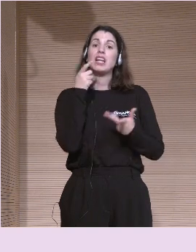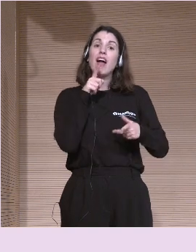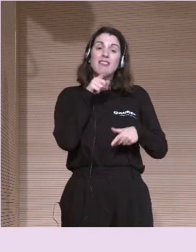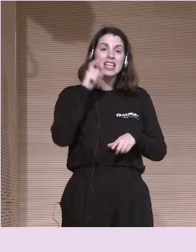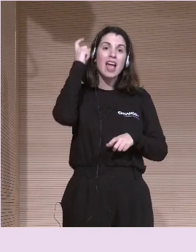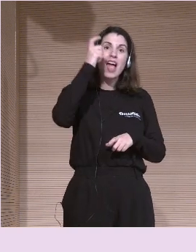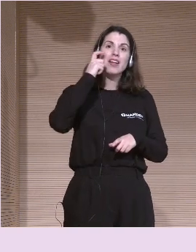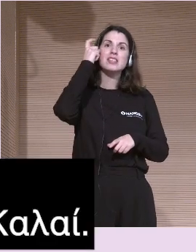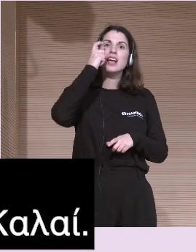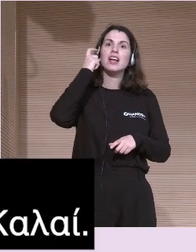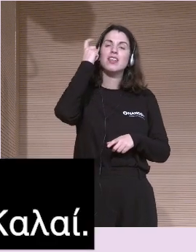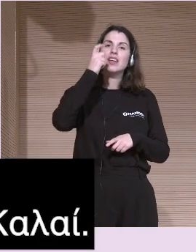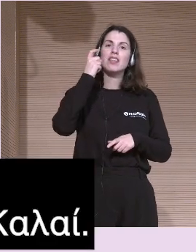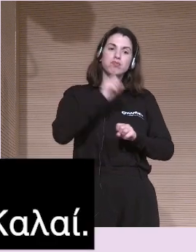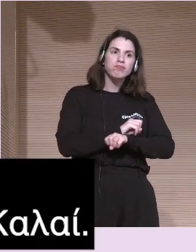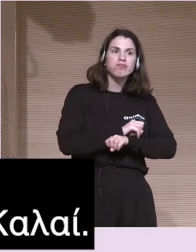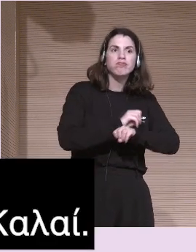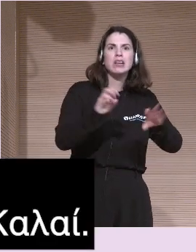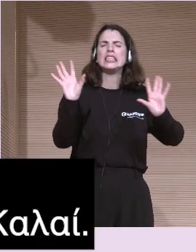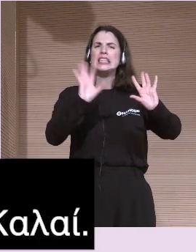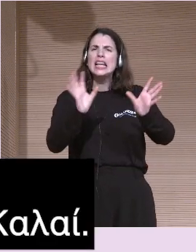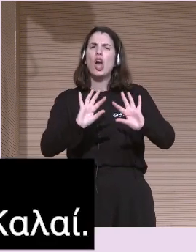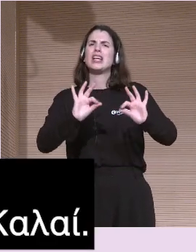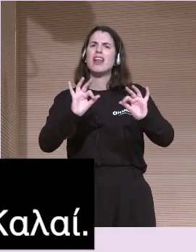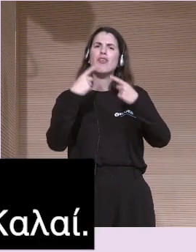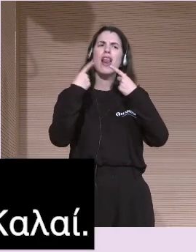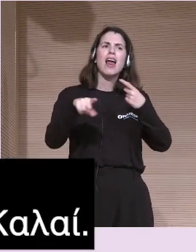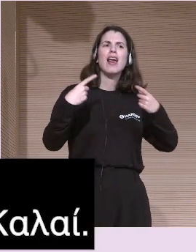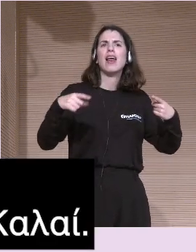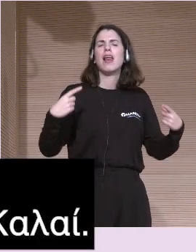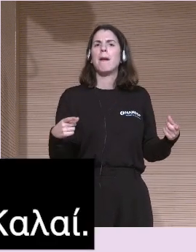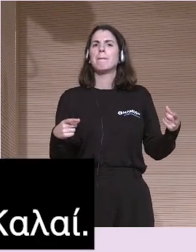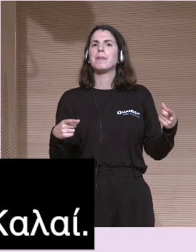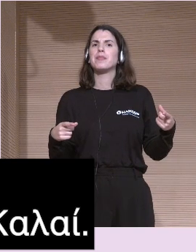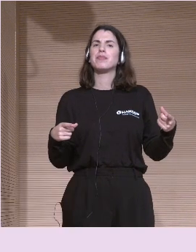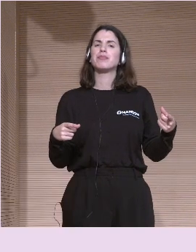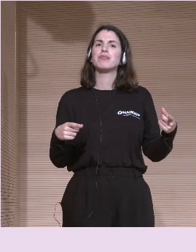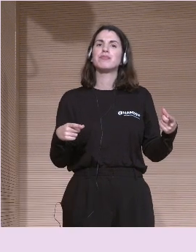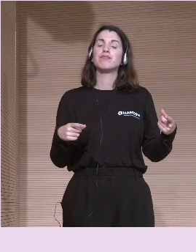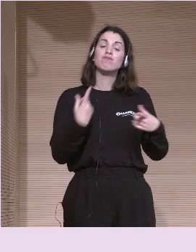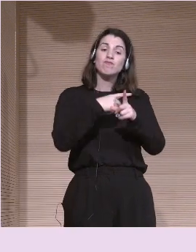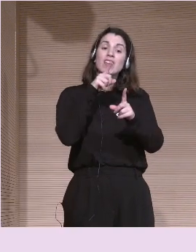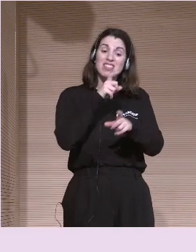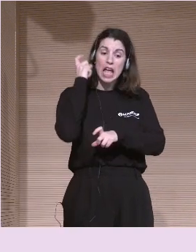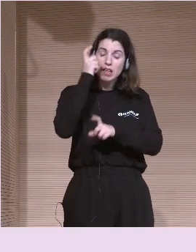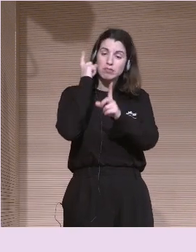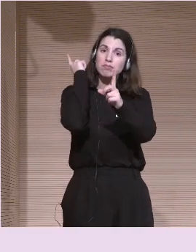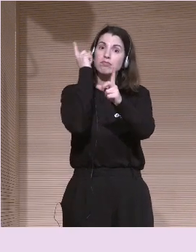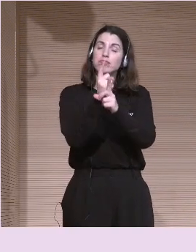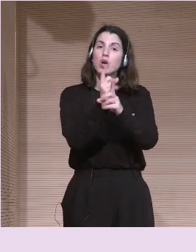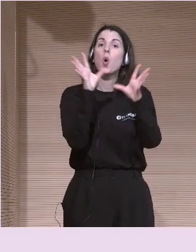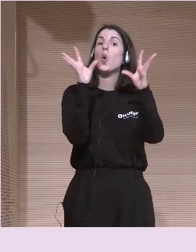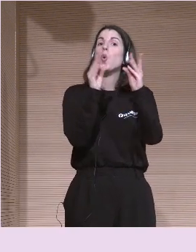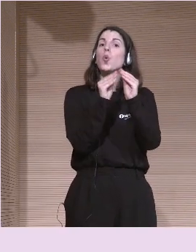about migration. And we wanted to put on an exhibition, and it particularly focused on the jungle refugee camp in Calais. That was a particular focus